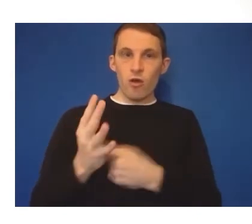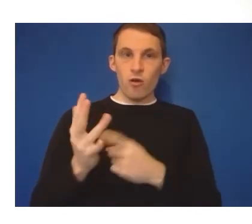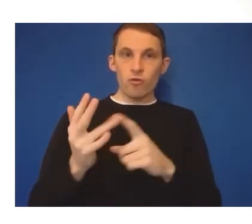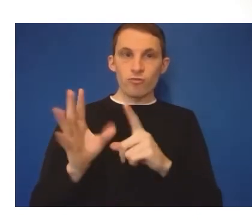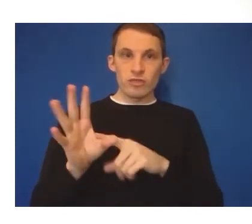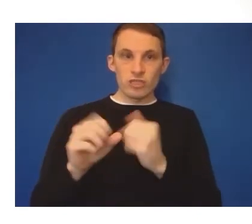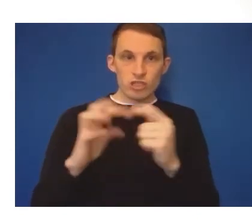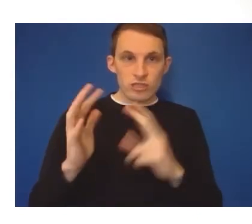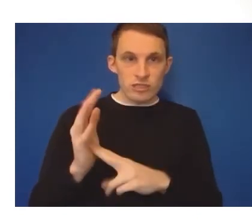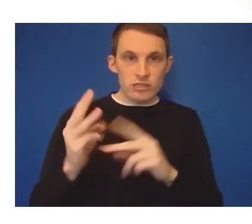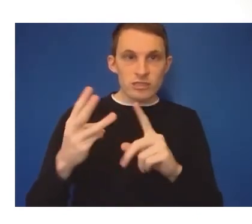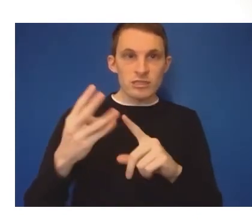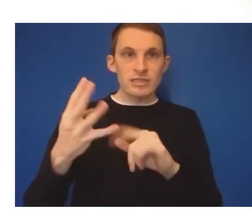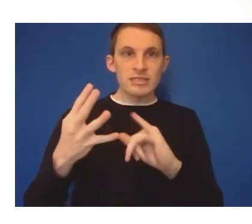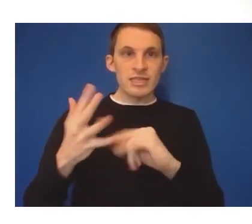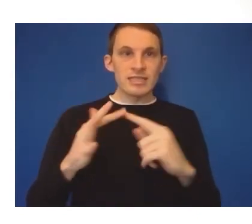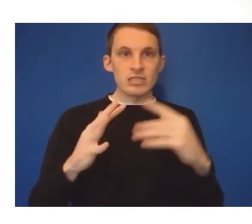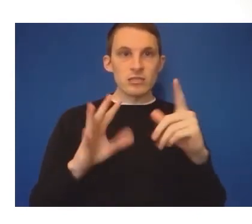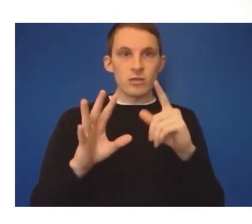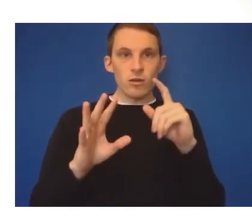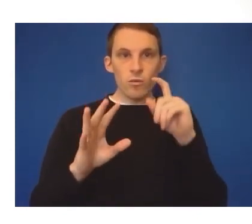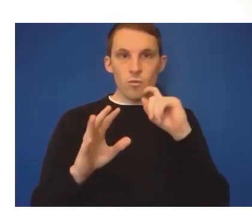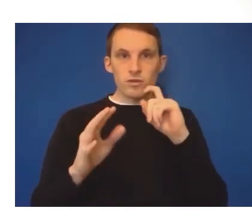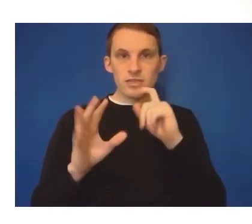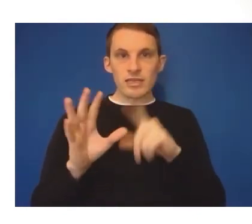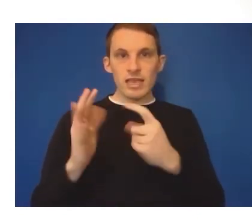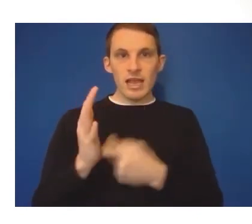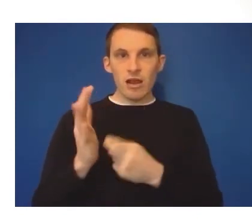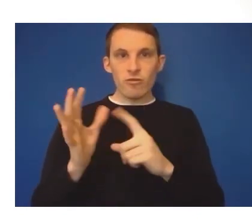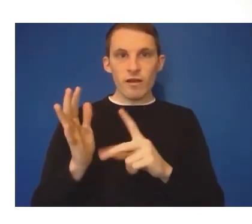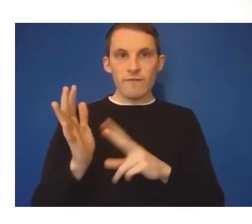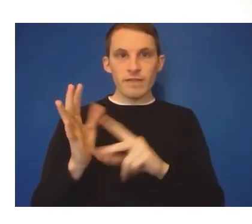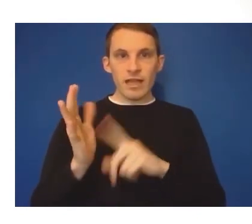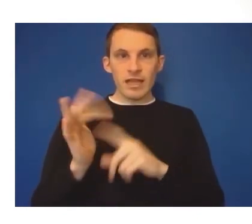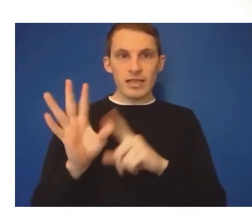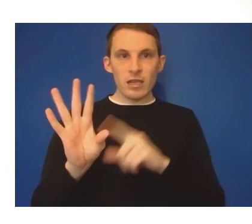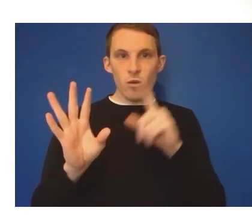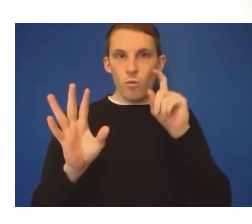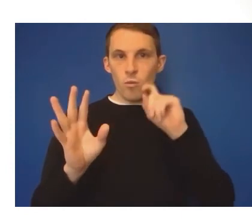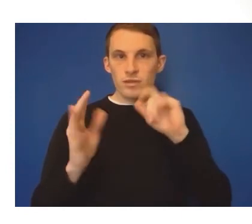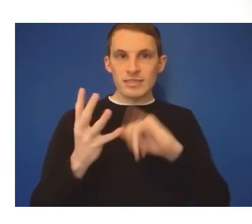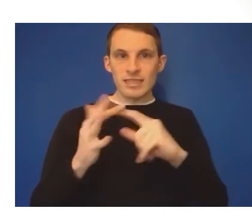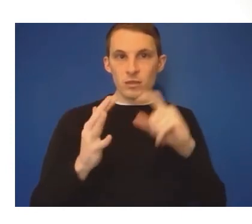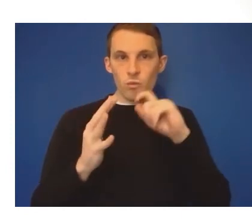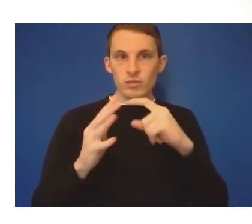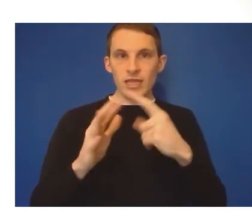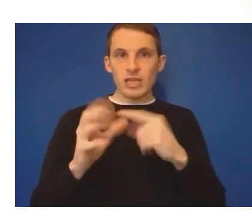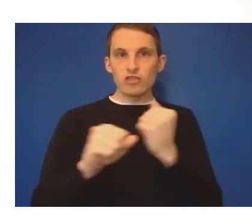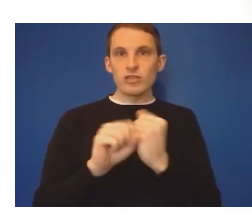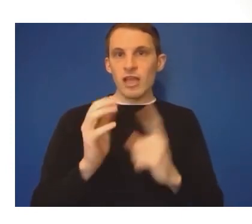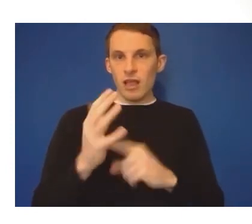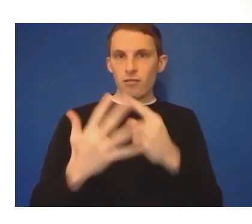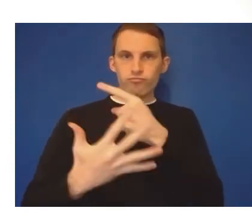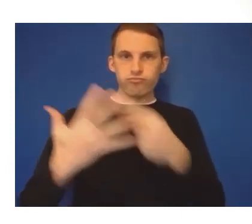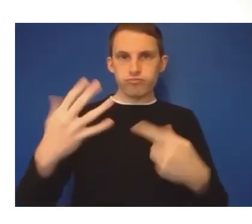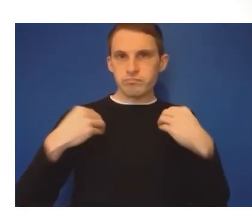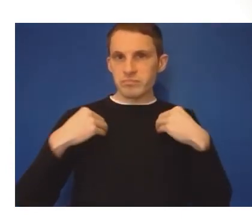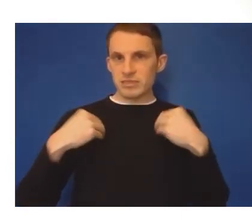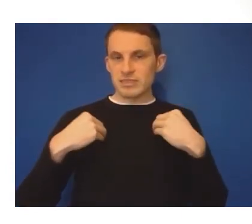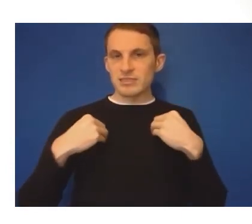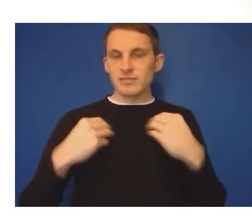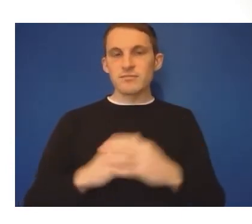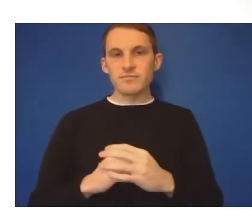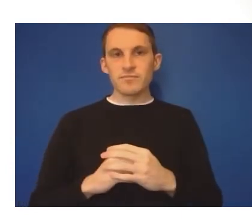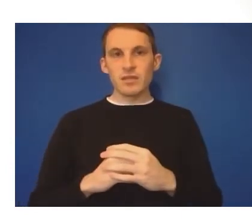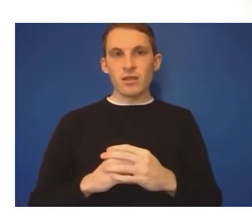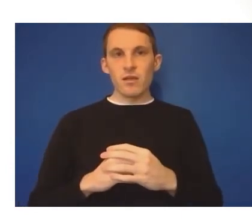Water, Southeast Water, Yarra Valley Water and AGL. And we worked particularly here with the people who are in the